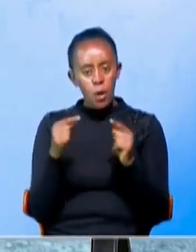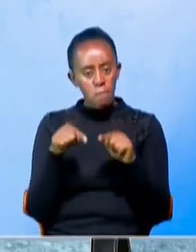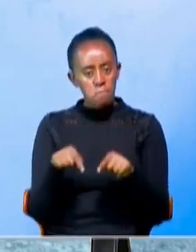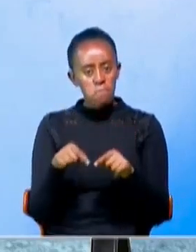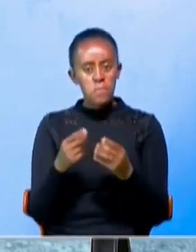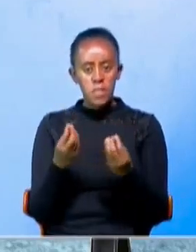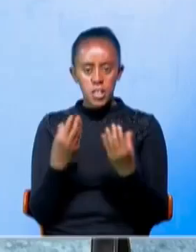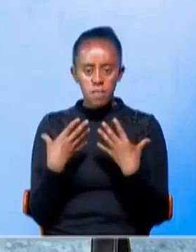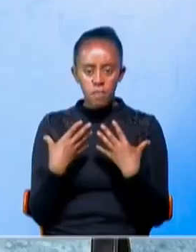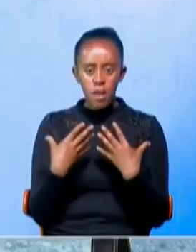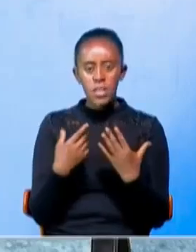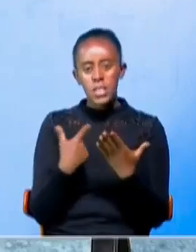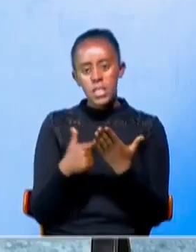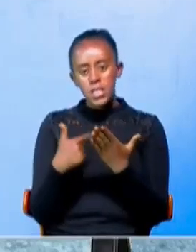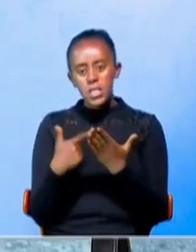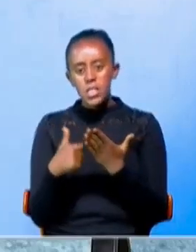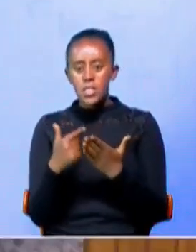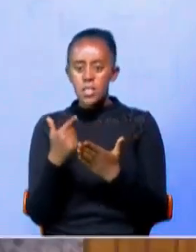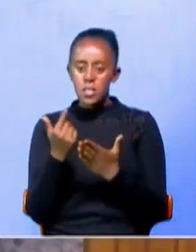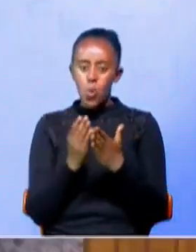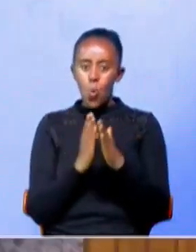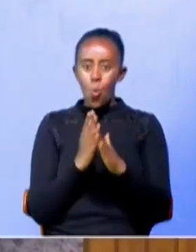give us these constructive